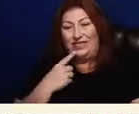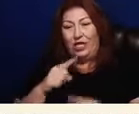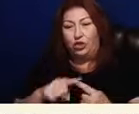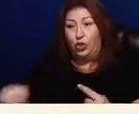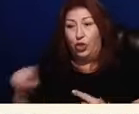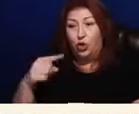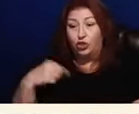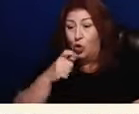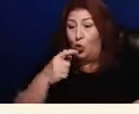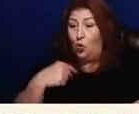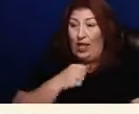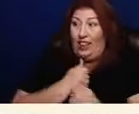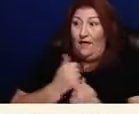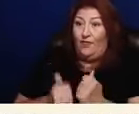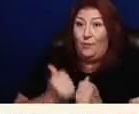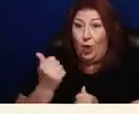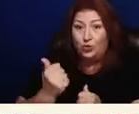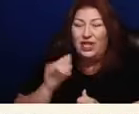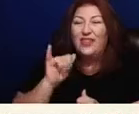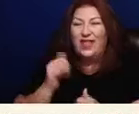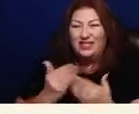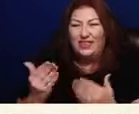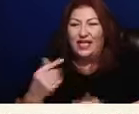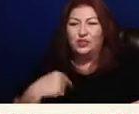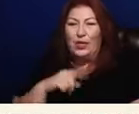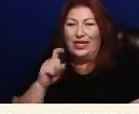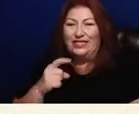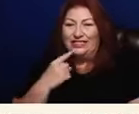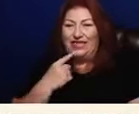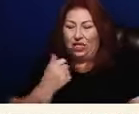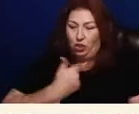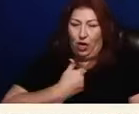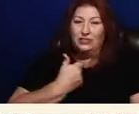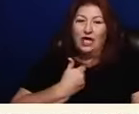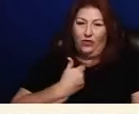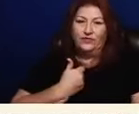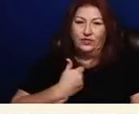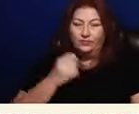most, those are the things that we need to be making sure that we're saying to ourselves as well.